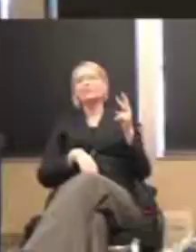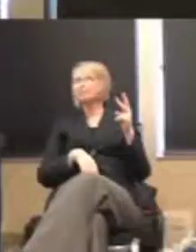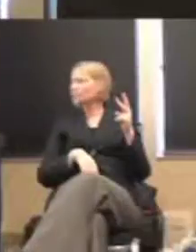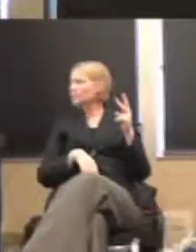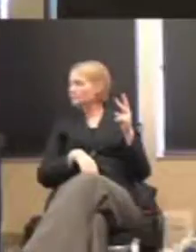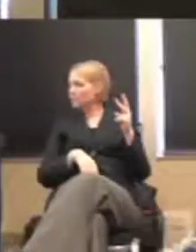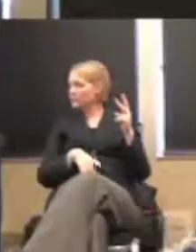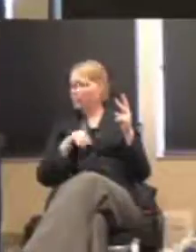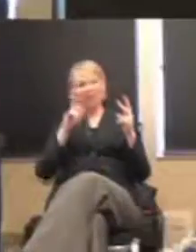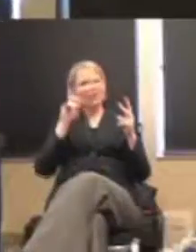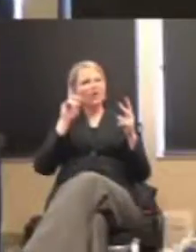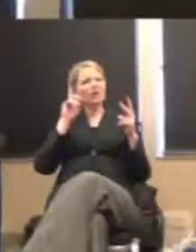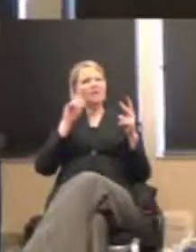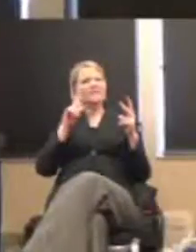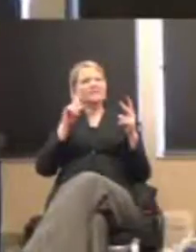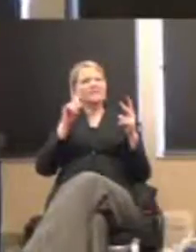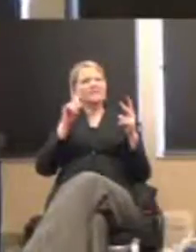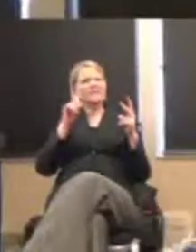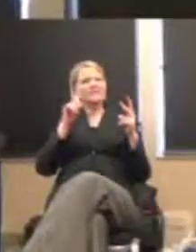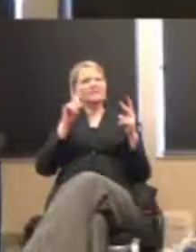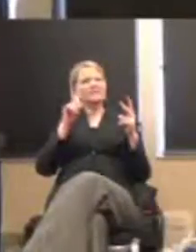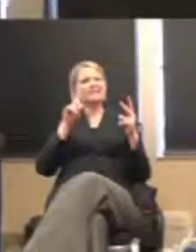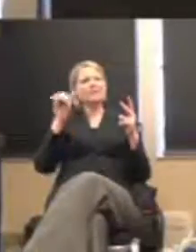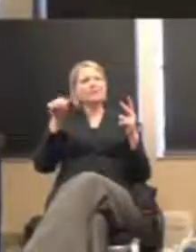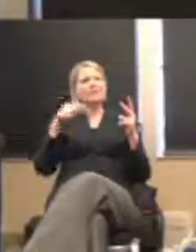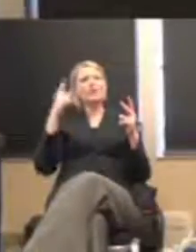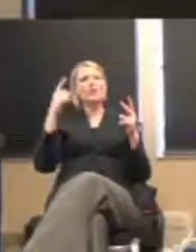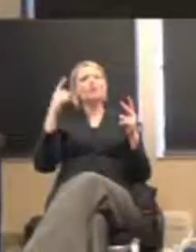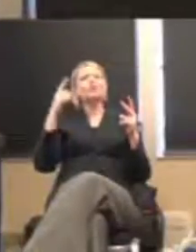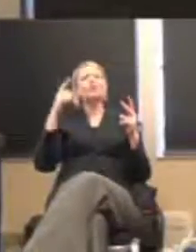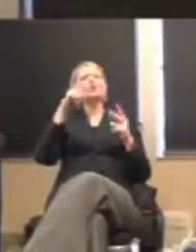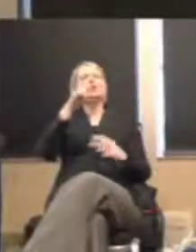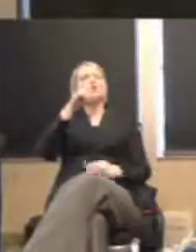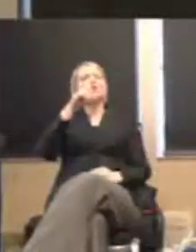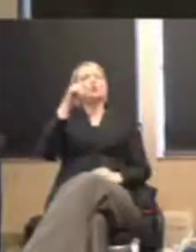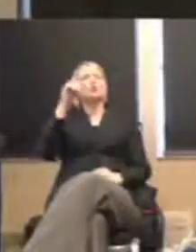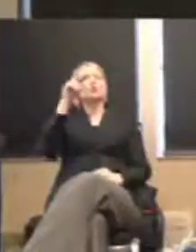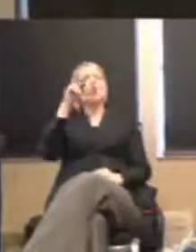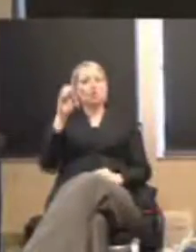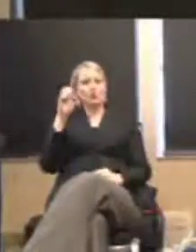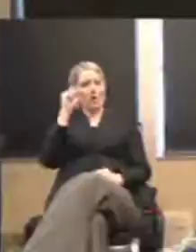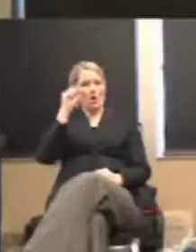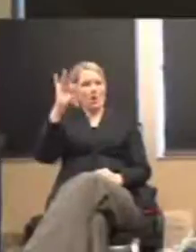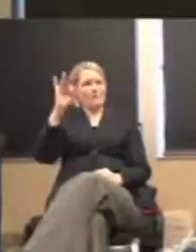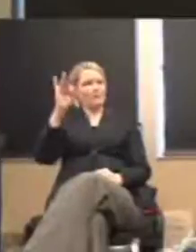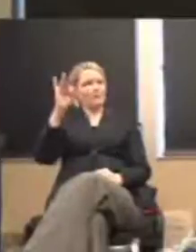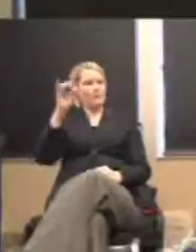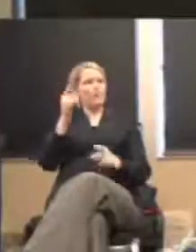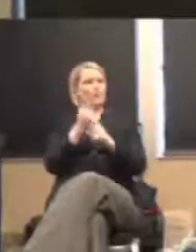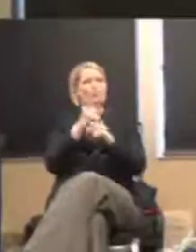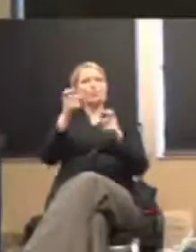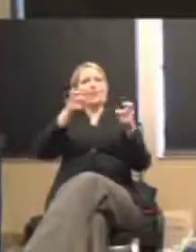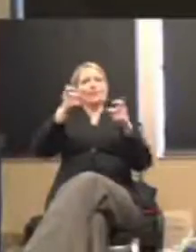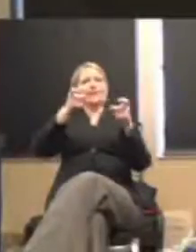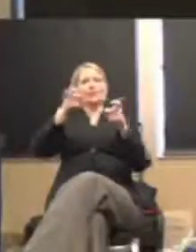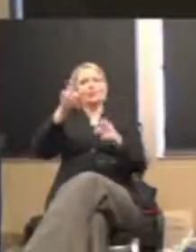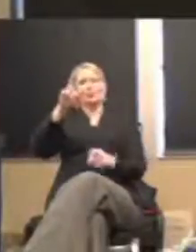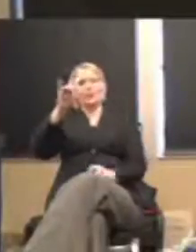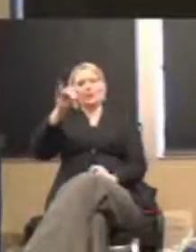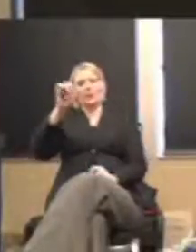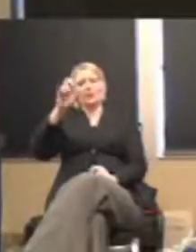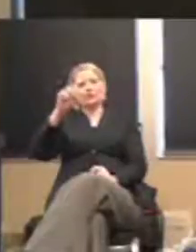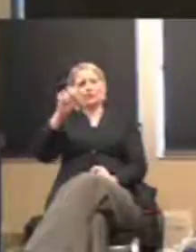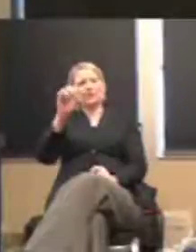Give me a second. There's another one that is zones of regulation. It's very similar to the strategy that we showed